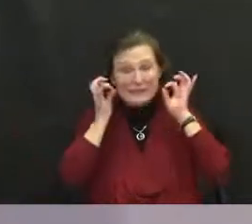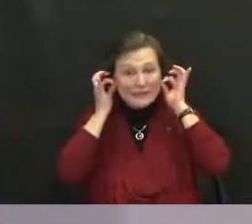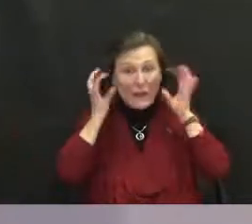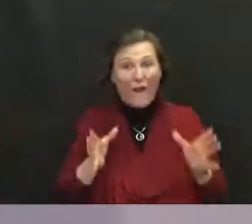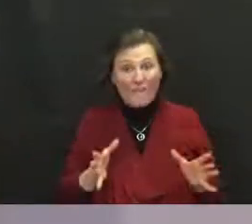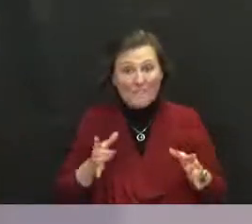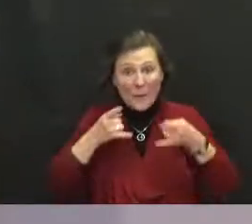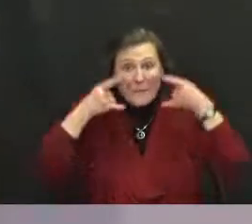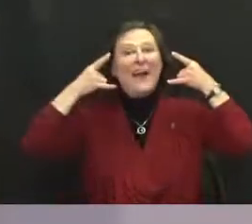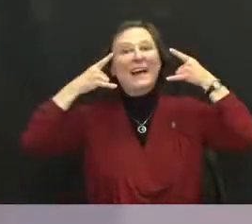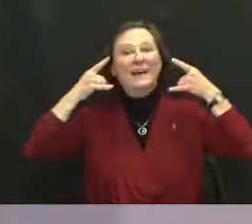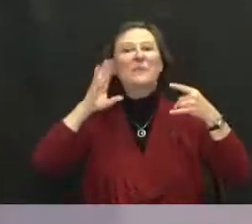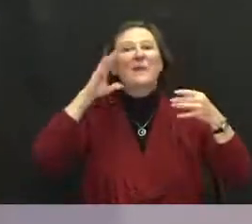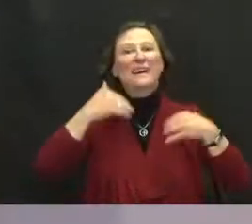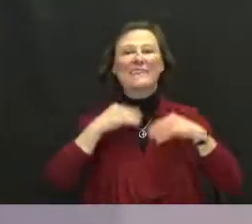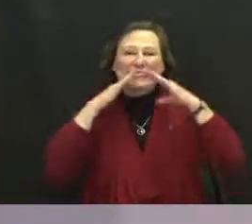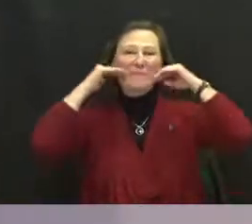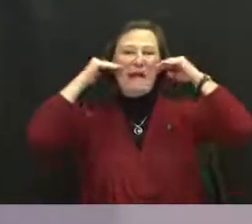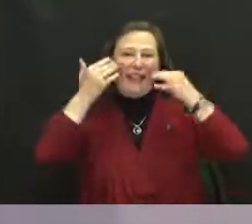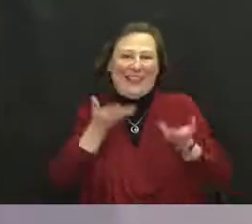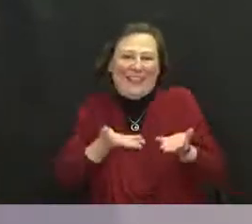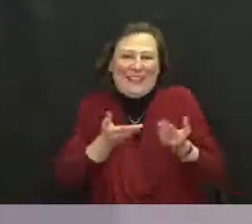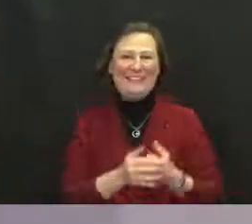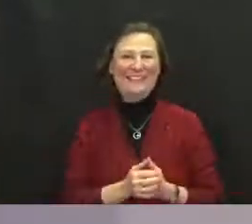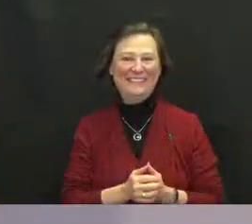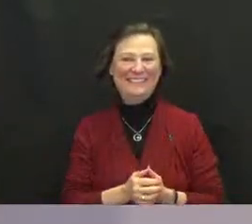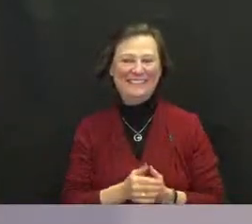be smiling. Thank you.